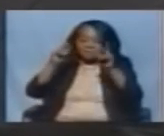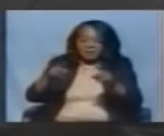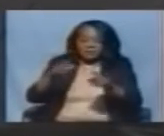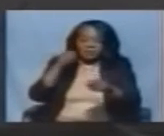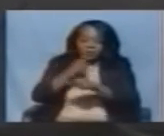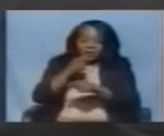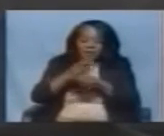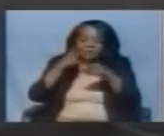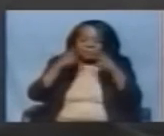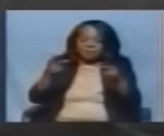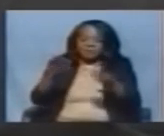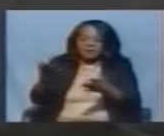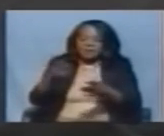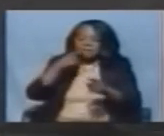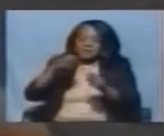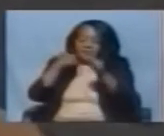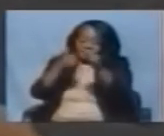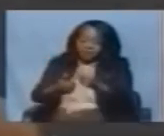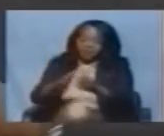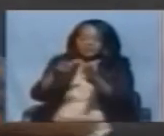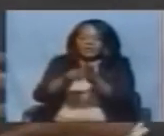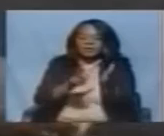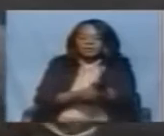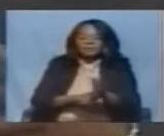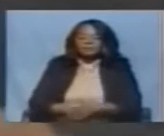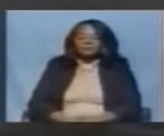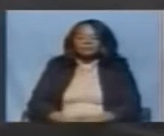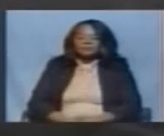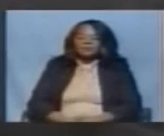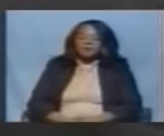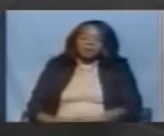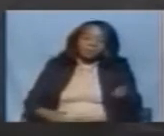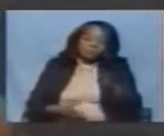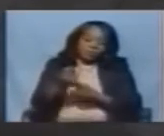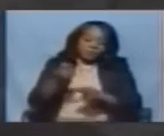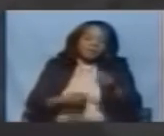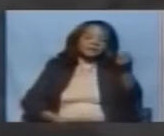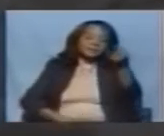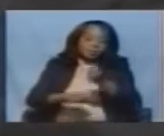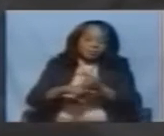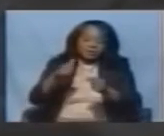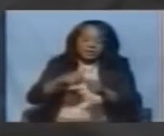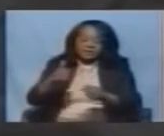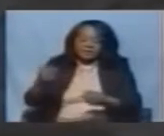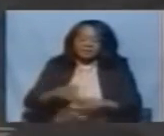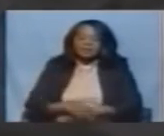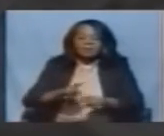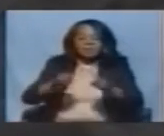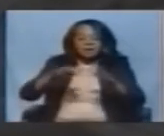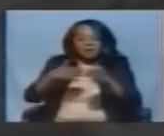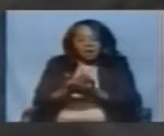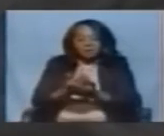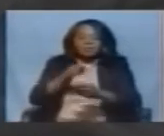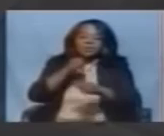must abide by ZIPS Act. So both support each other. You see, so but how do we work together in this compliance? How do we